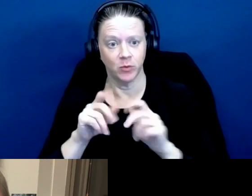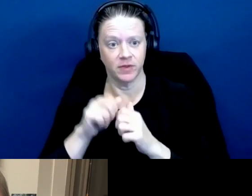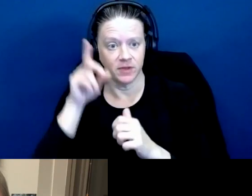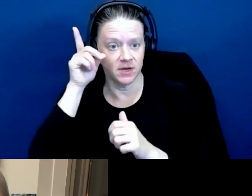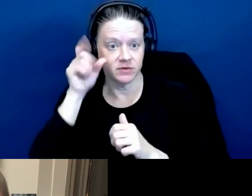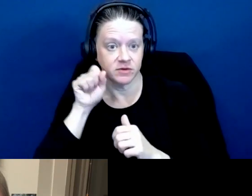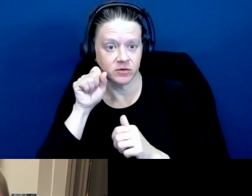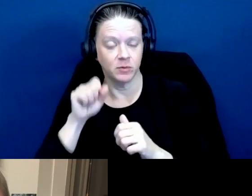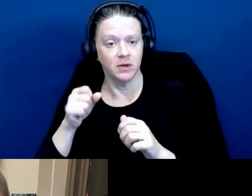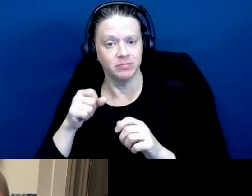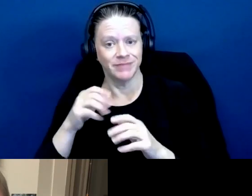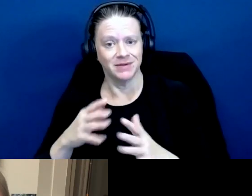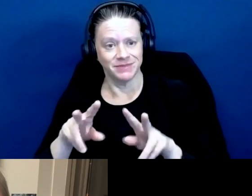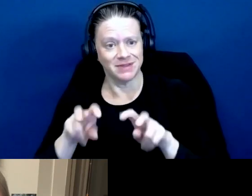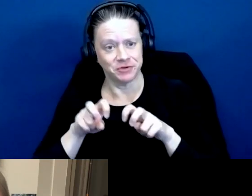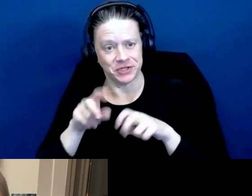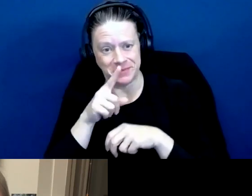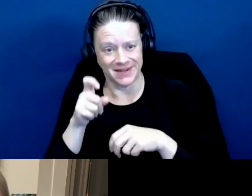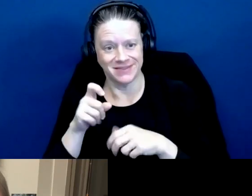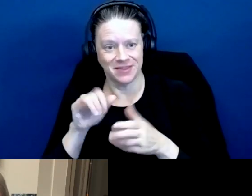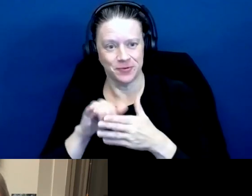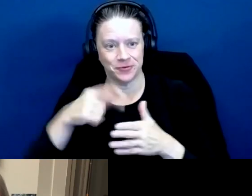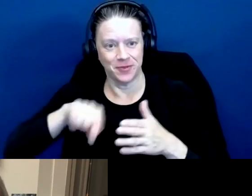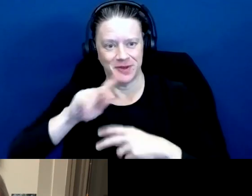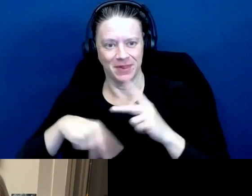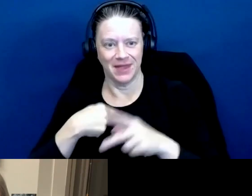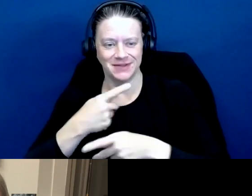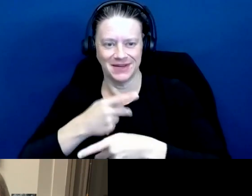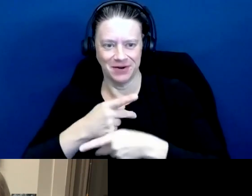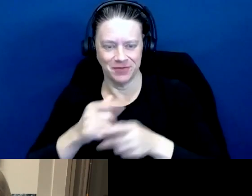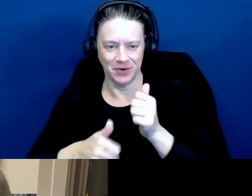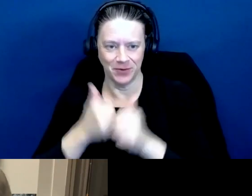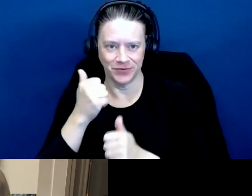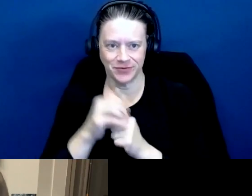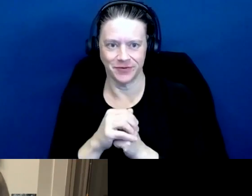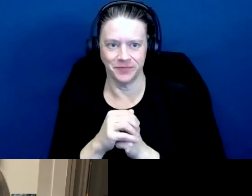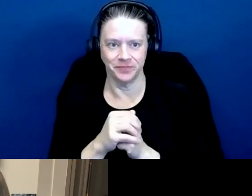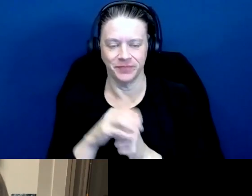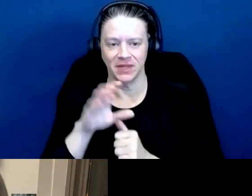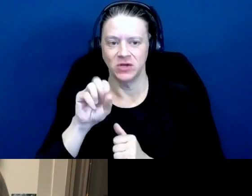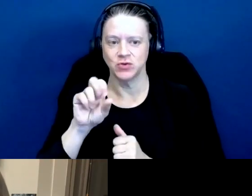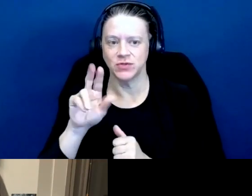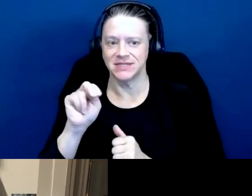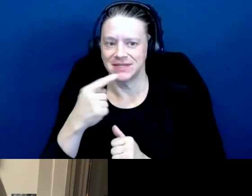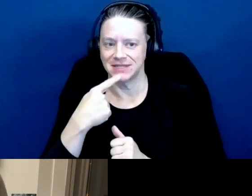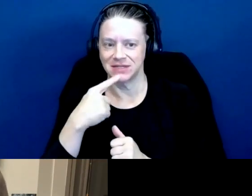selfishly, because those are the people I take care of the most. Okay, and then here's another one related